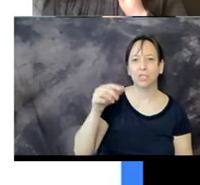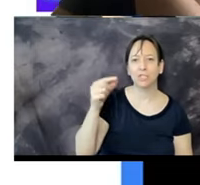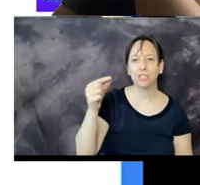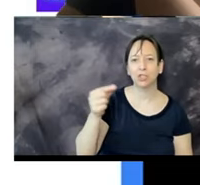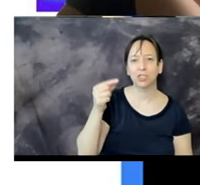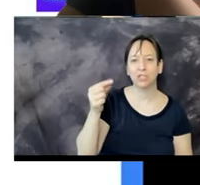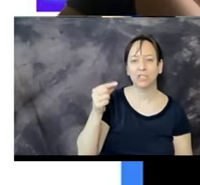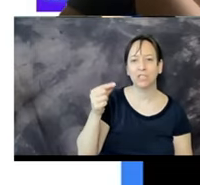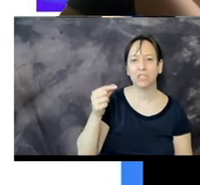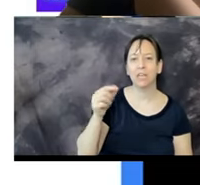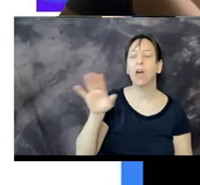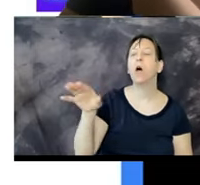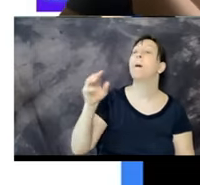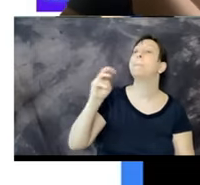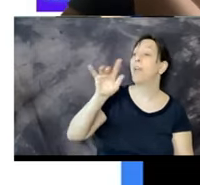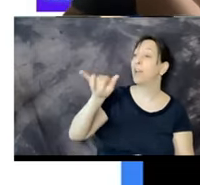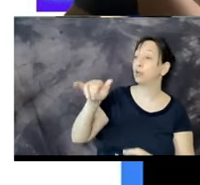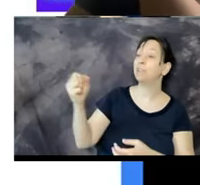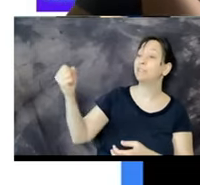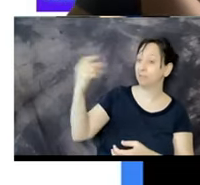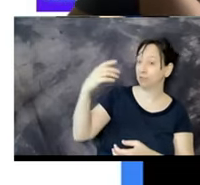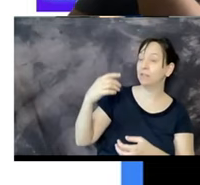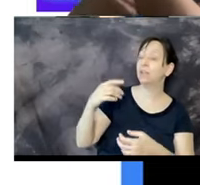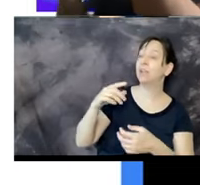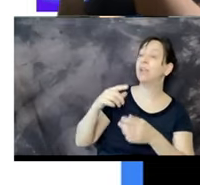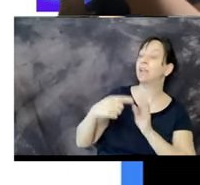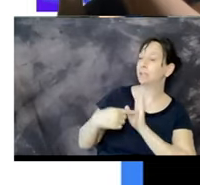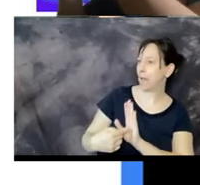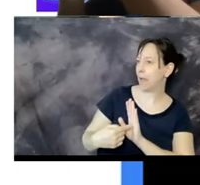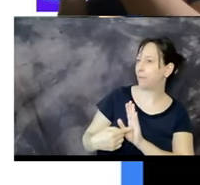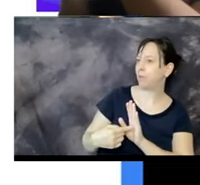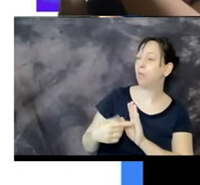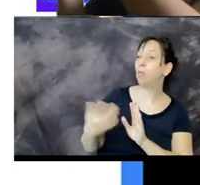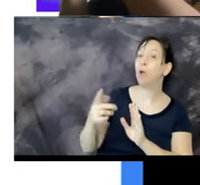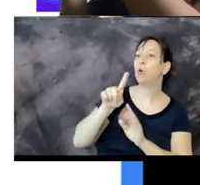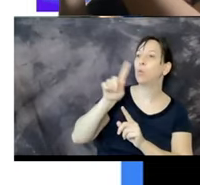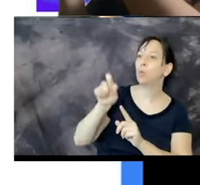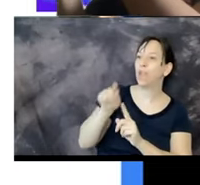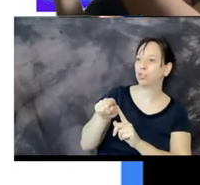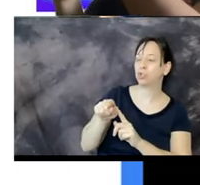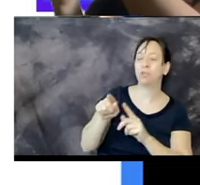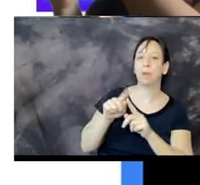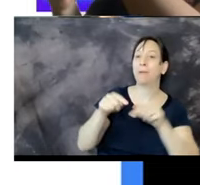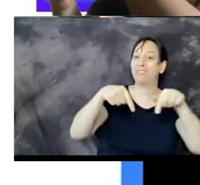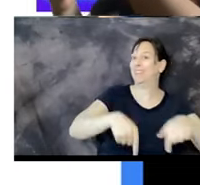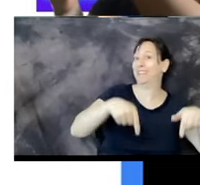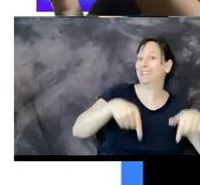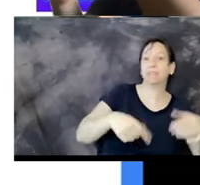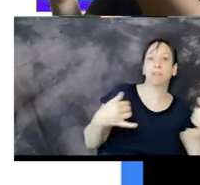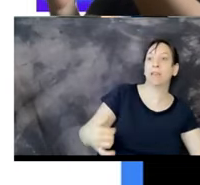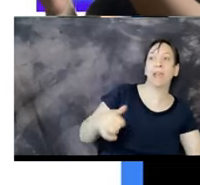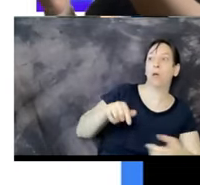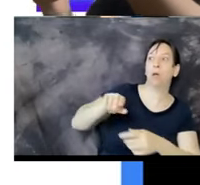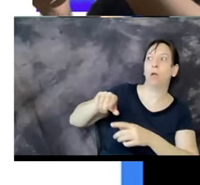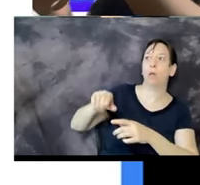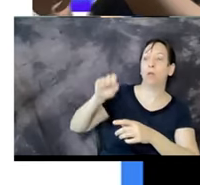Yeah, so Mary gave us an example of a question, but I just want to reiterate that the point of the How Might We activity